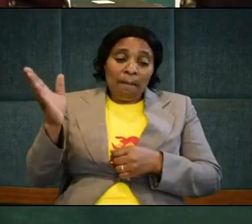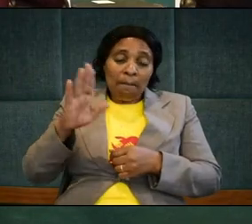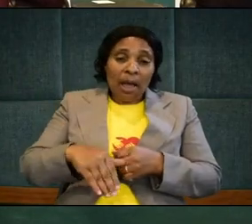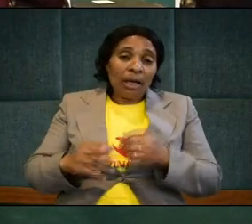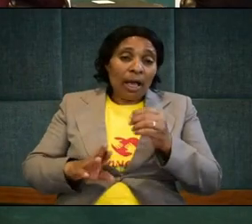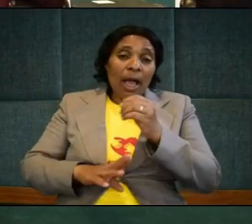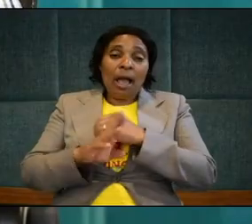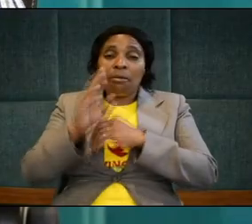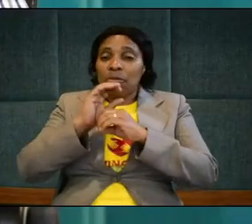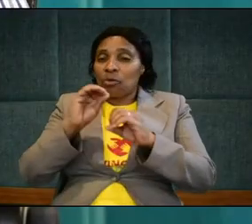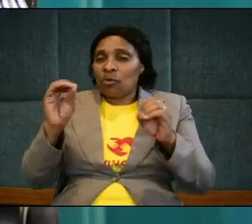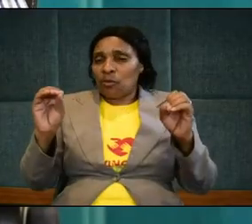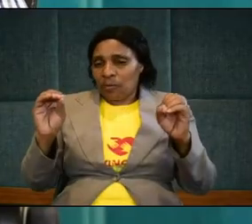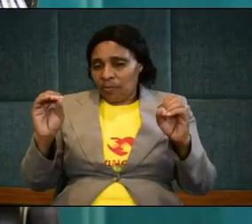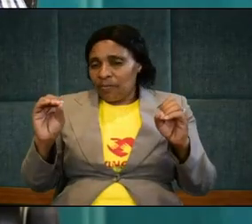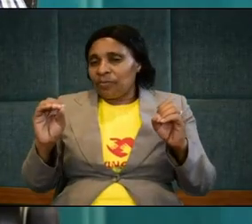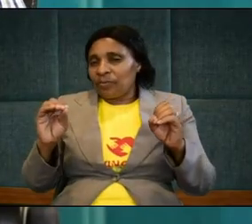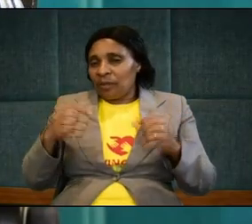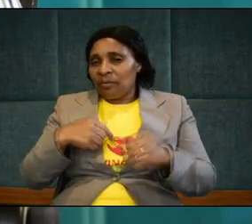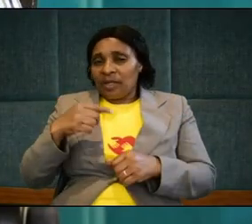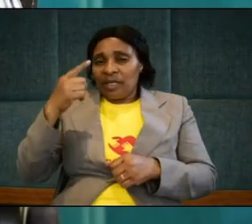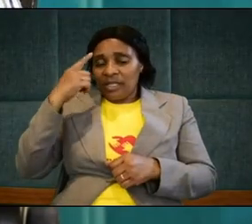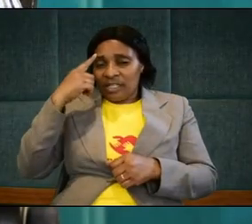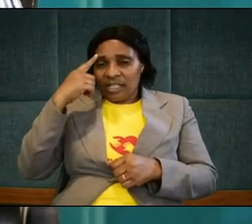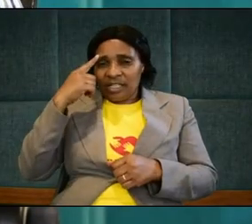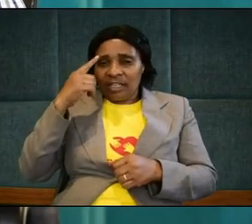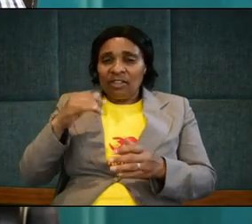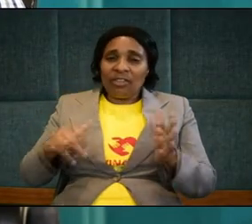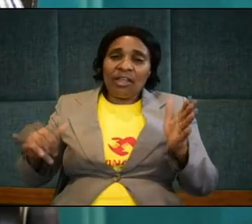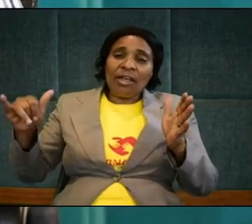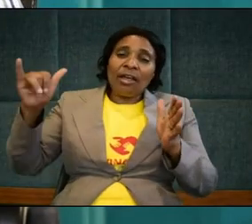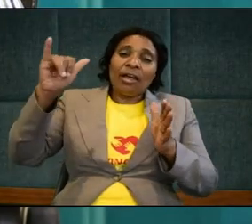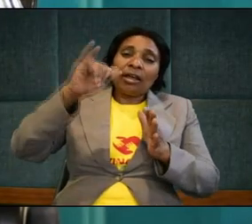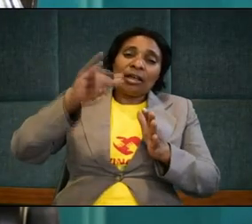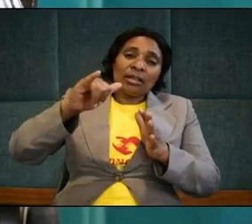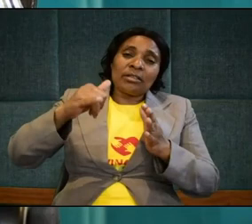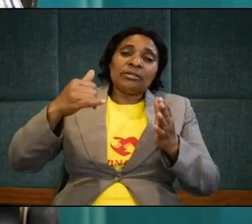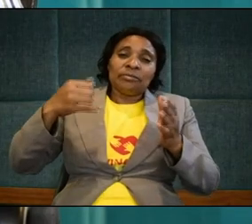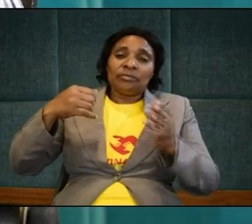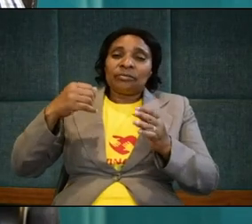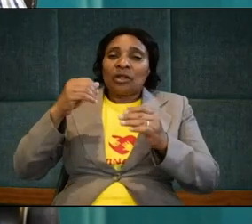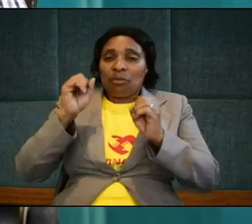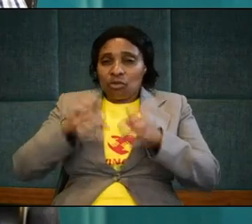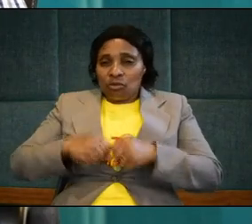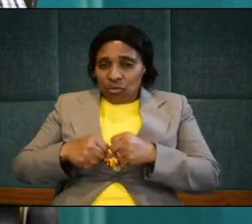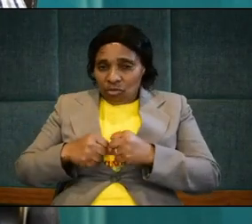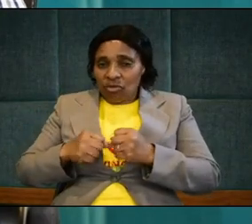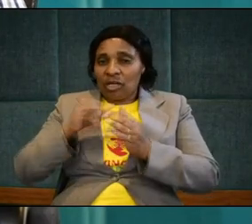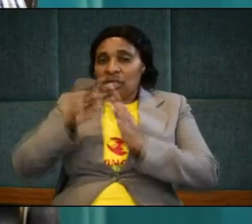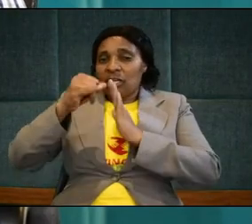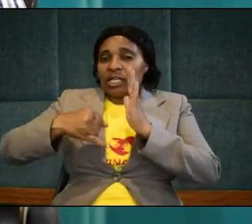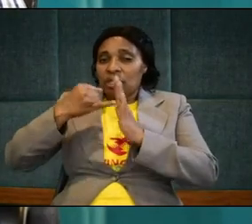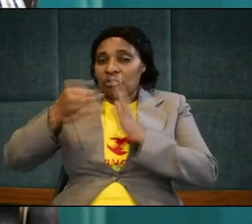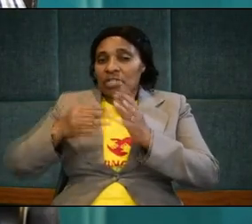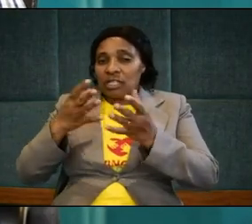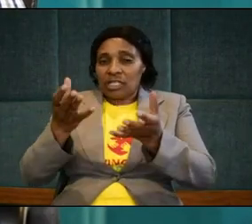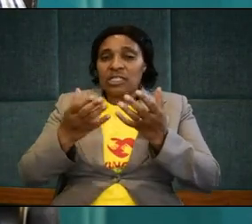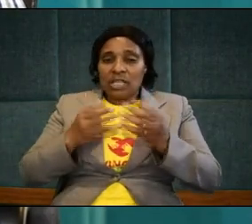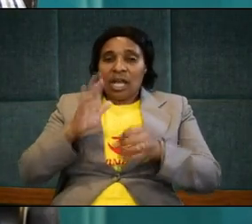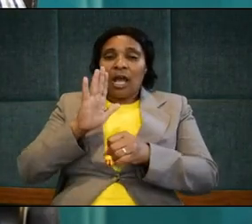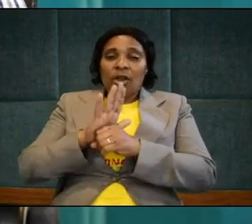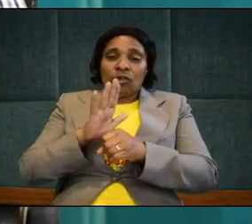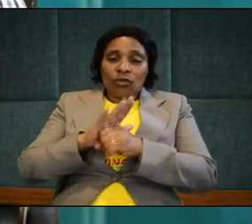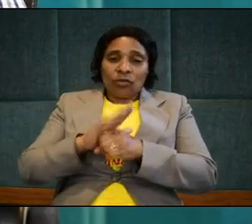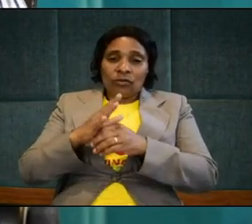up. I also think the airline industry is actually something that involves a lot of trust. When I think about it, if you go into